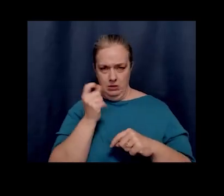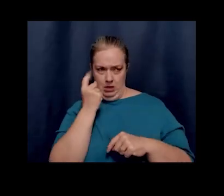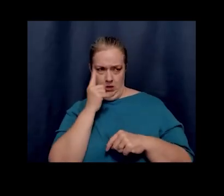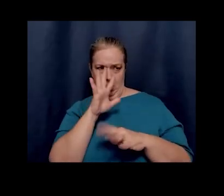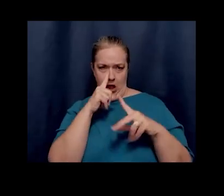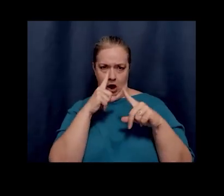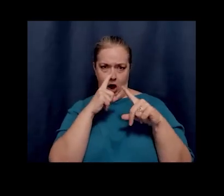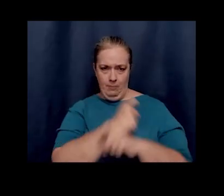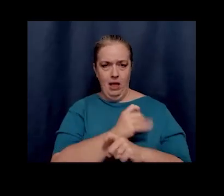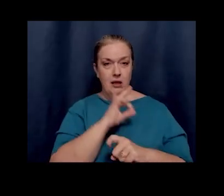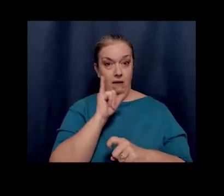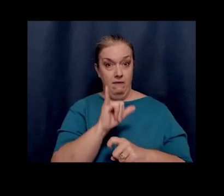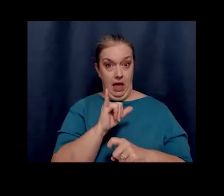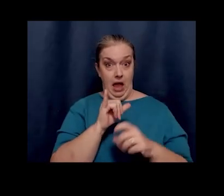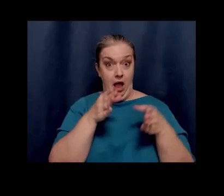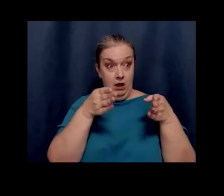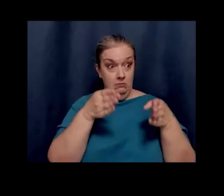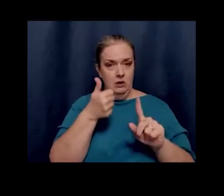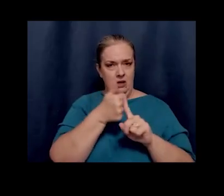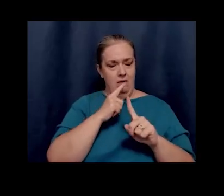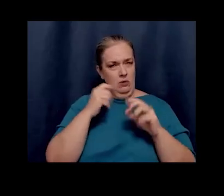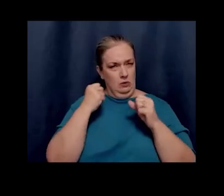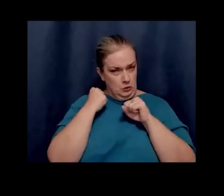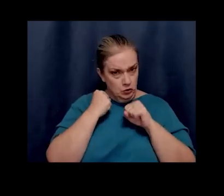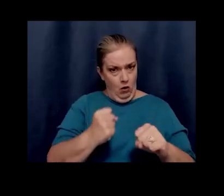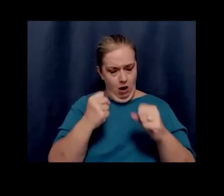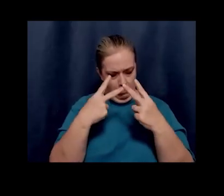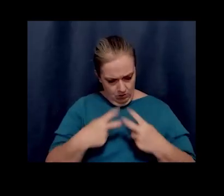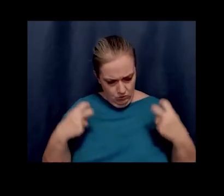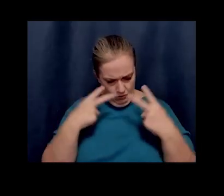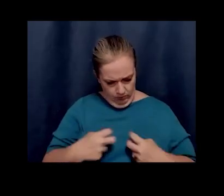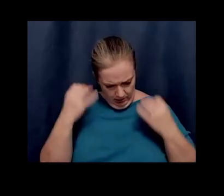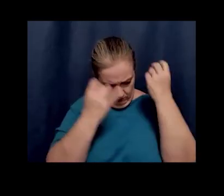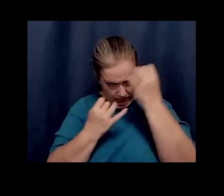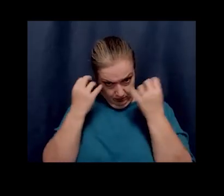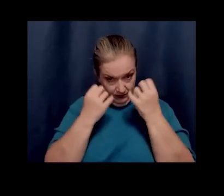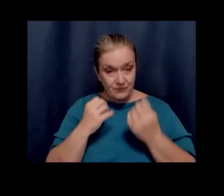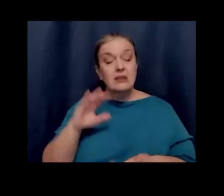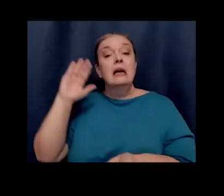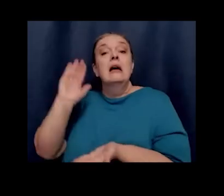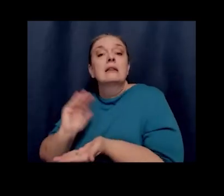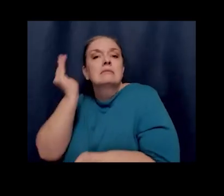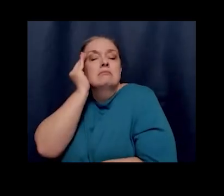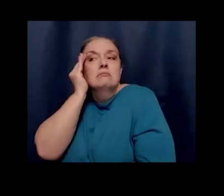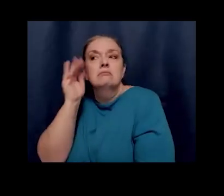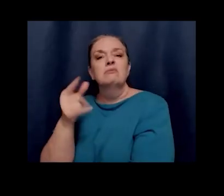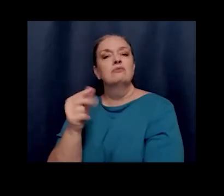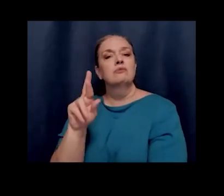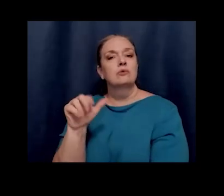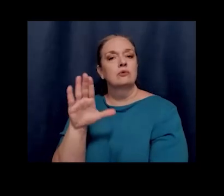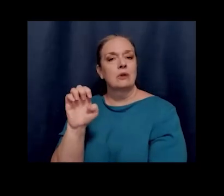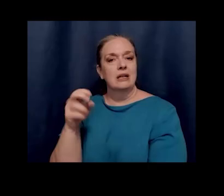this deeply introspective human being. By contrast, likely less familiar is Grace Hudson, the